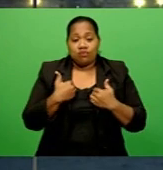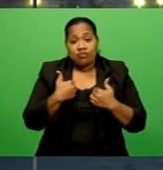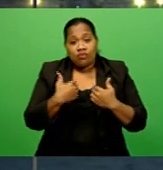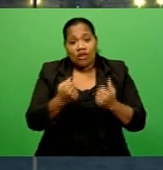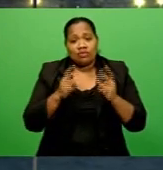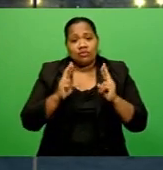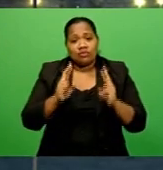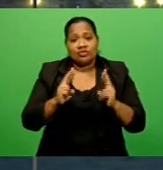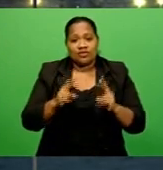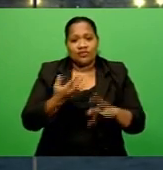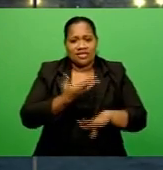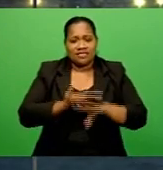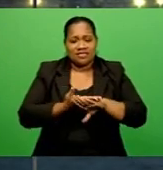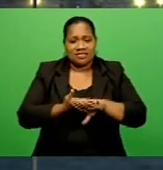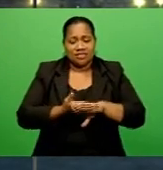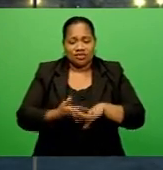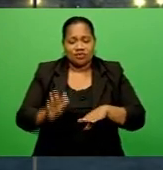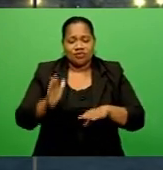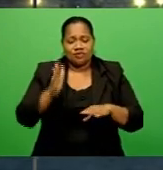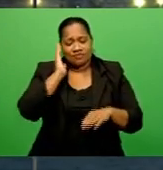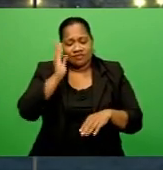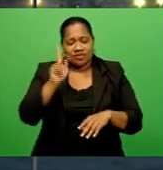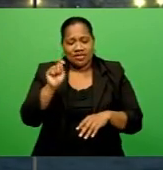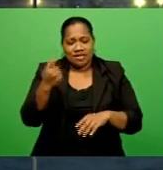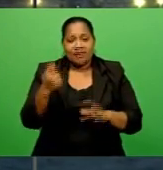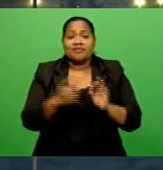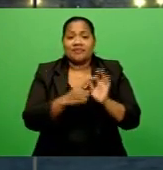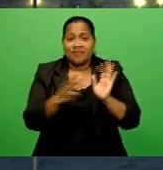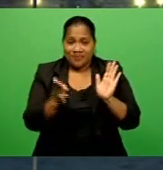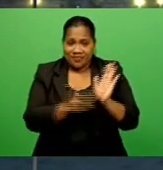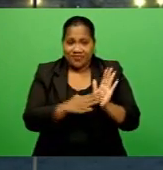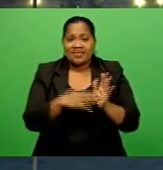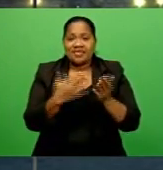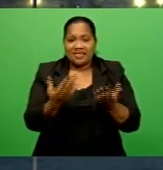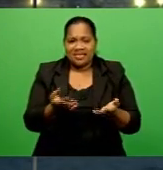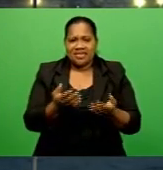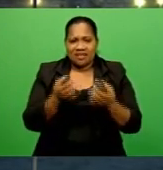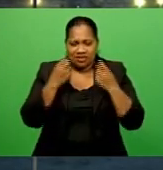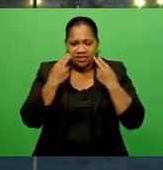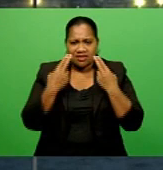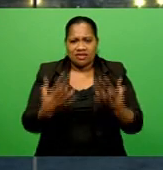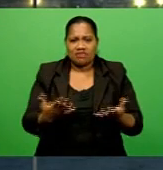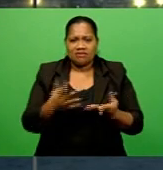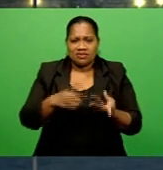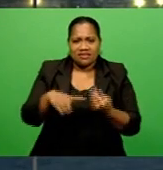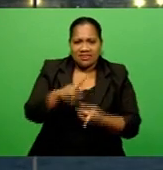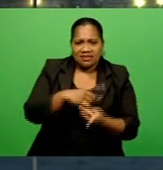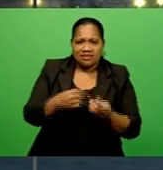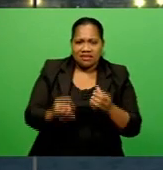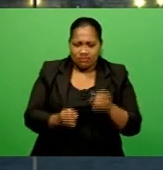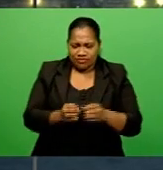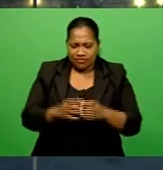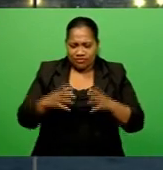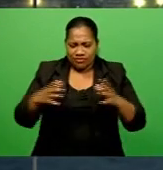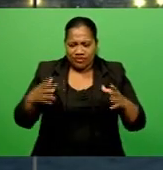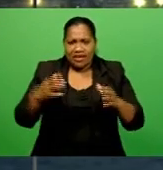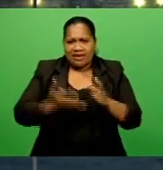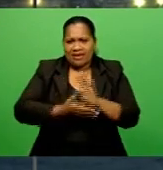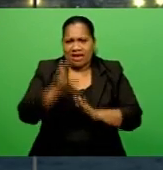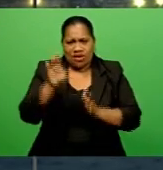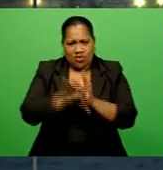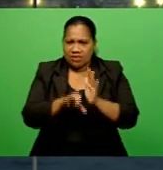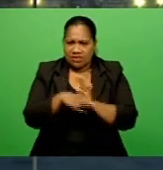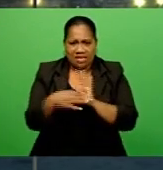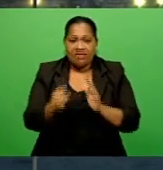term. Prime Minister Voreqe Bainimarama says while natural disasters are growing and leaving behind high costs, Fijian children's education